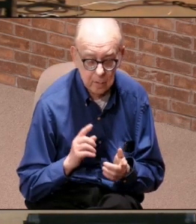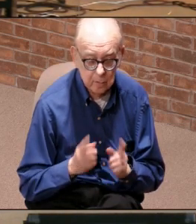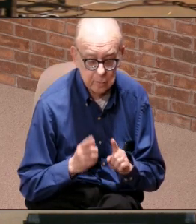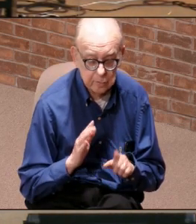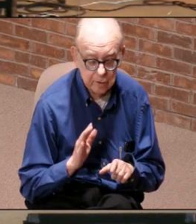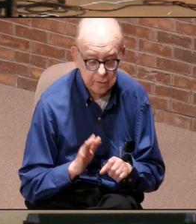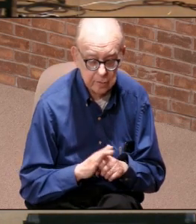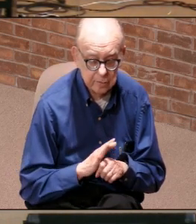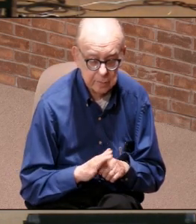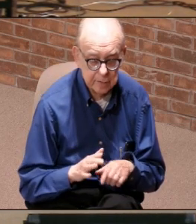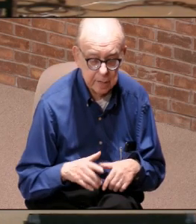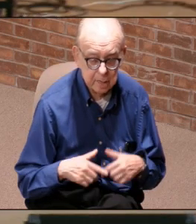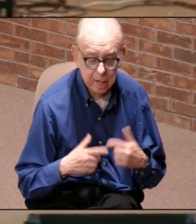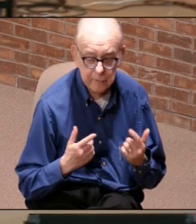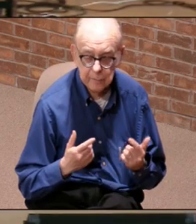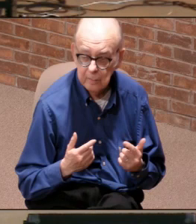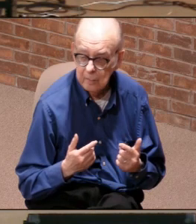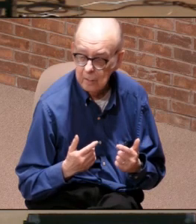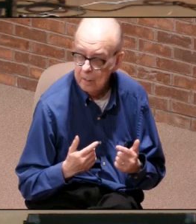whole life